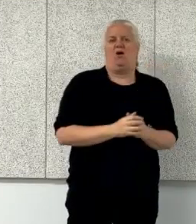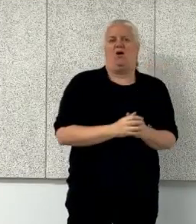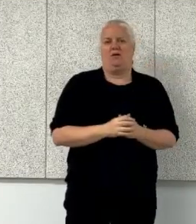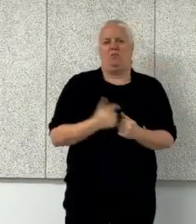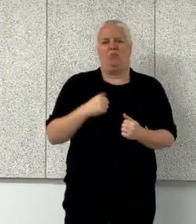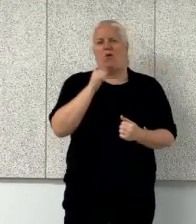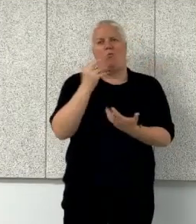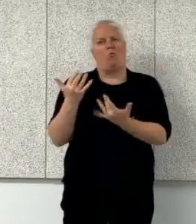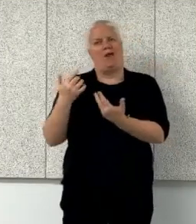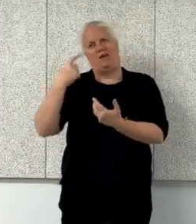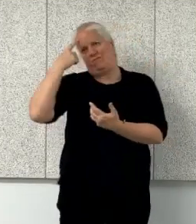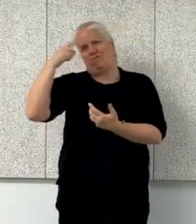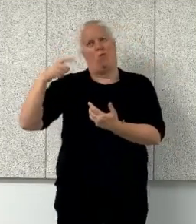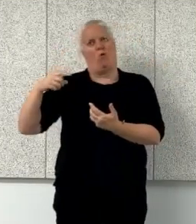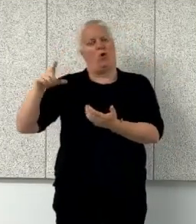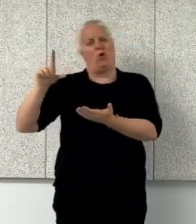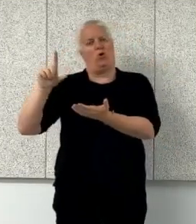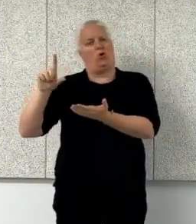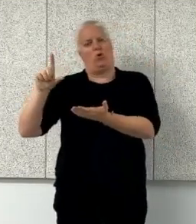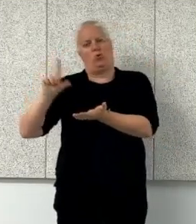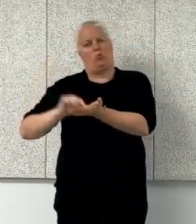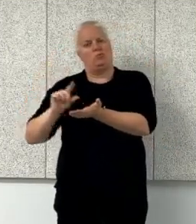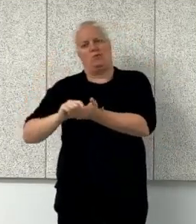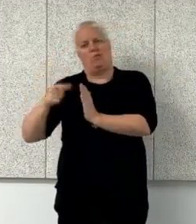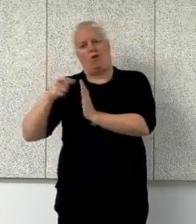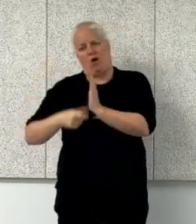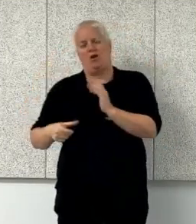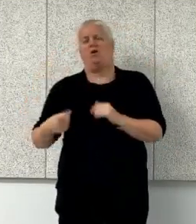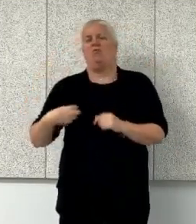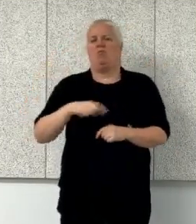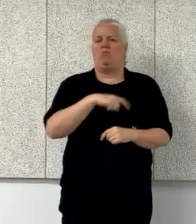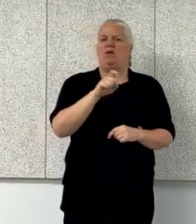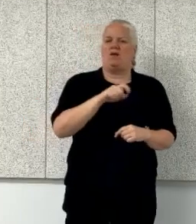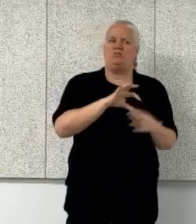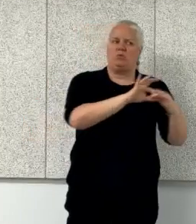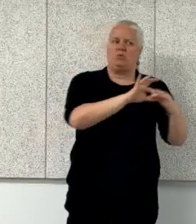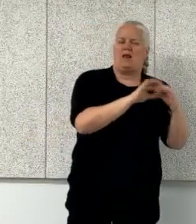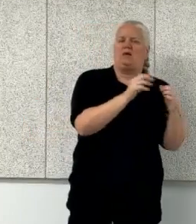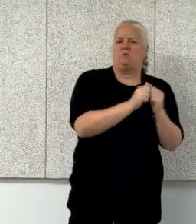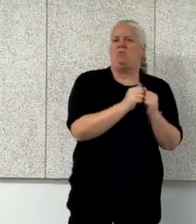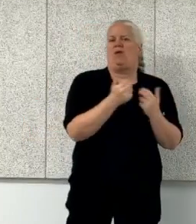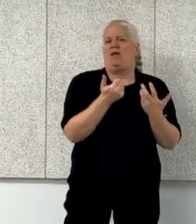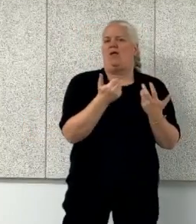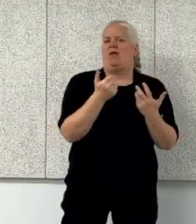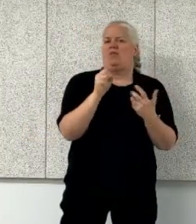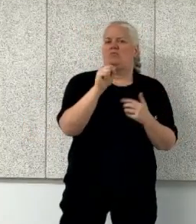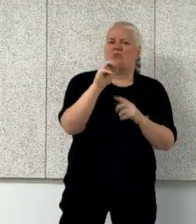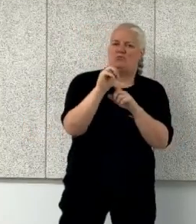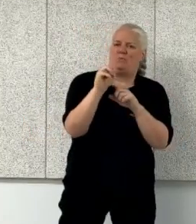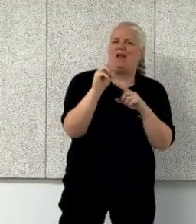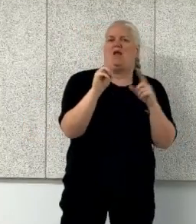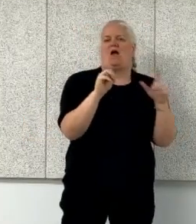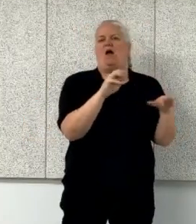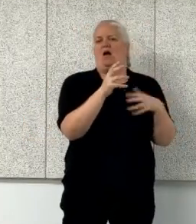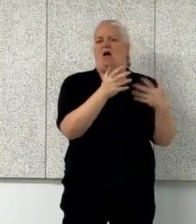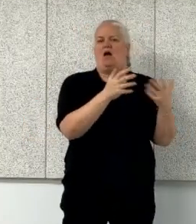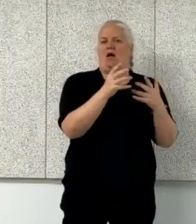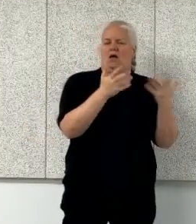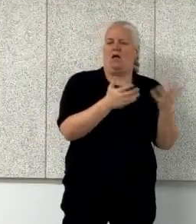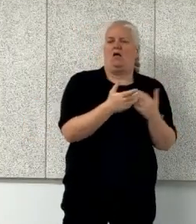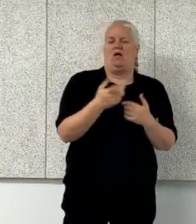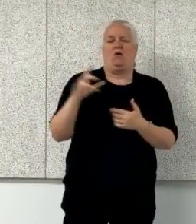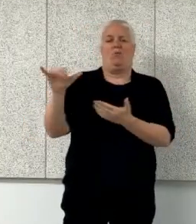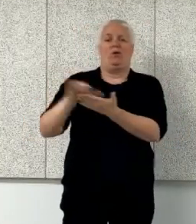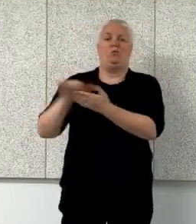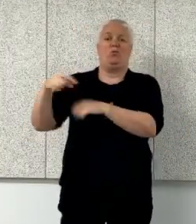that platform our artists, that connect with the micro-influencers, all that's the bedrock. And then, you know, what the New York Times says, you can take it or